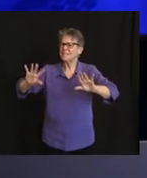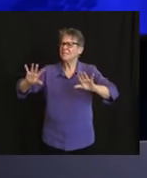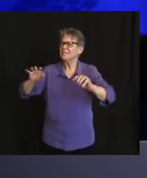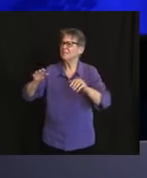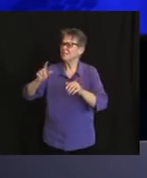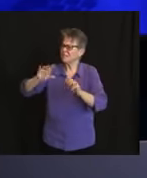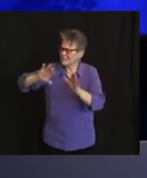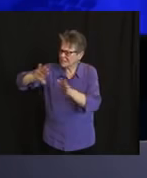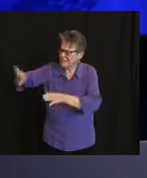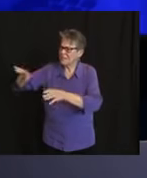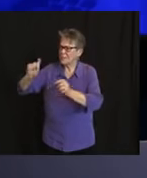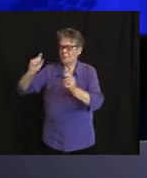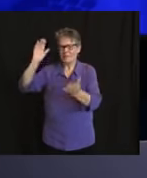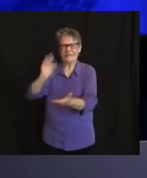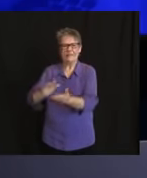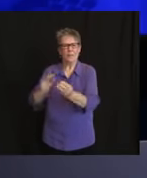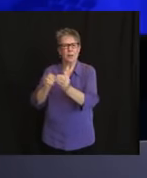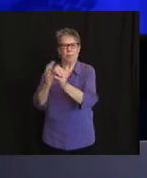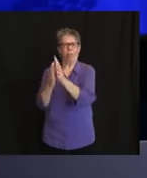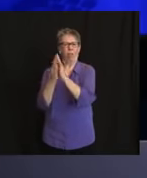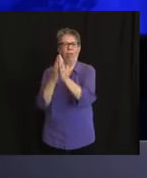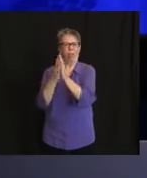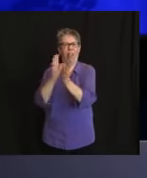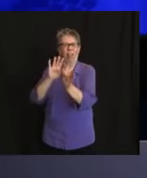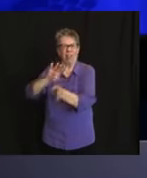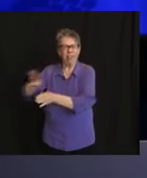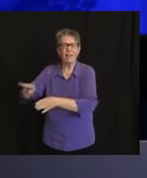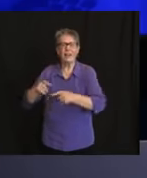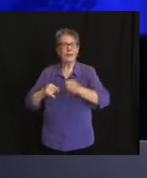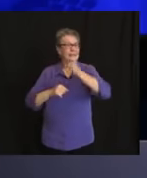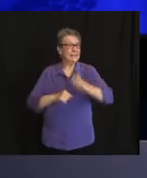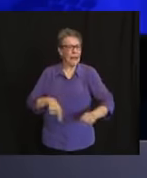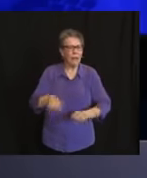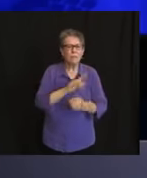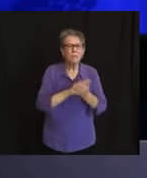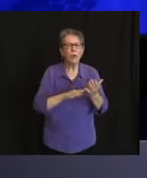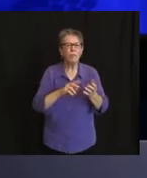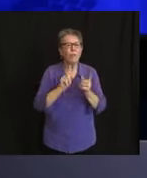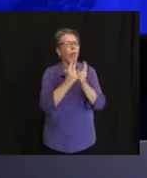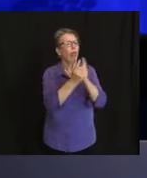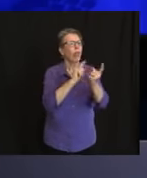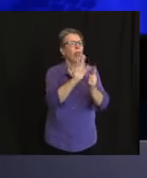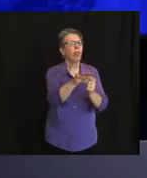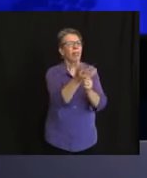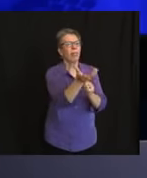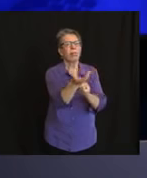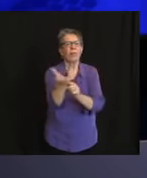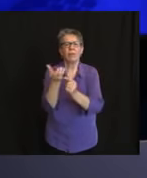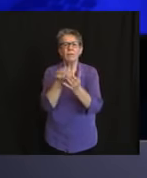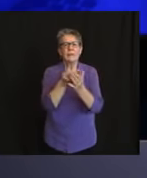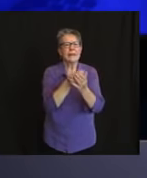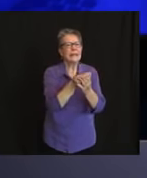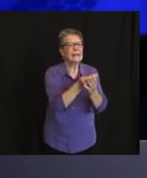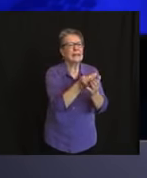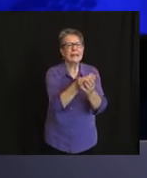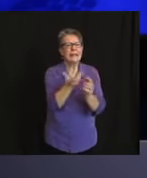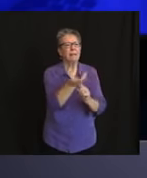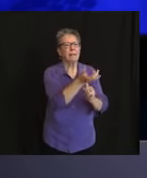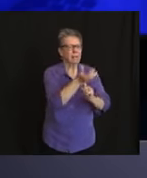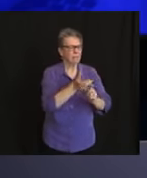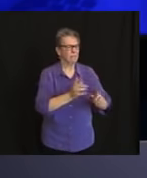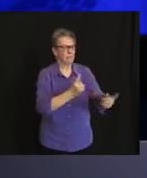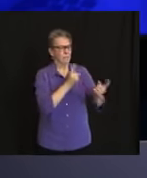cited for a violation and arrested, and also found to be in possession of a crack pipe. A subject in Blackwood was cited for 4